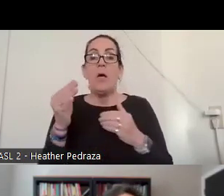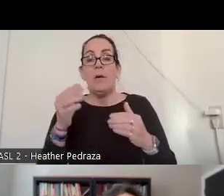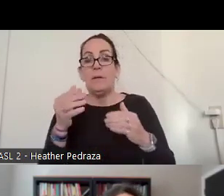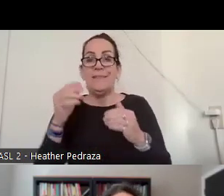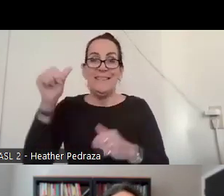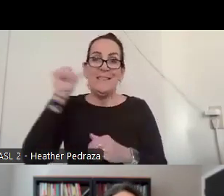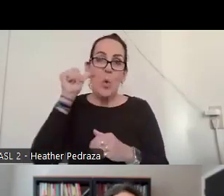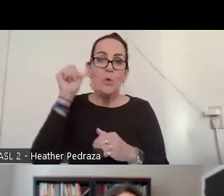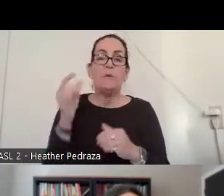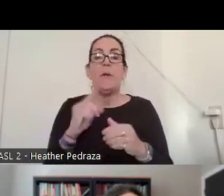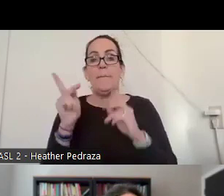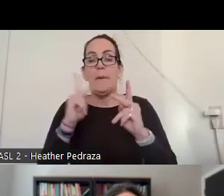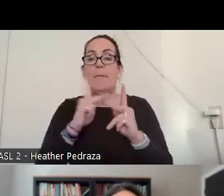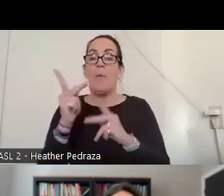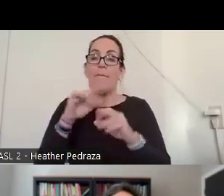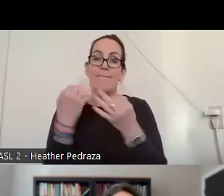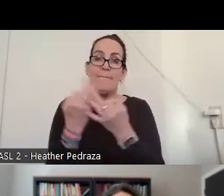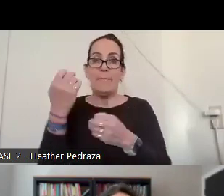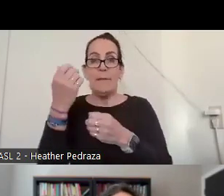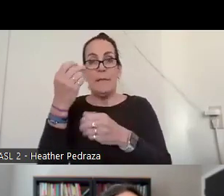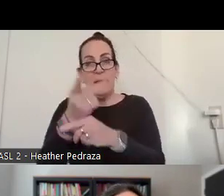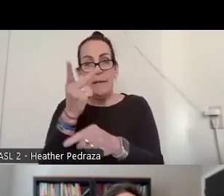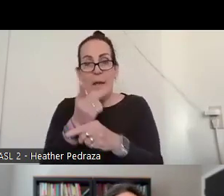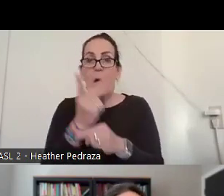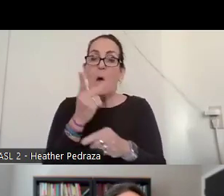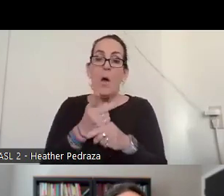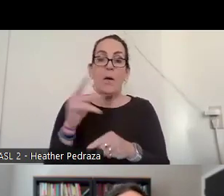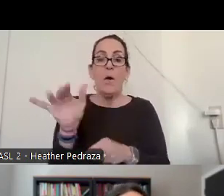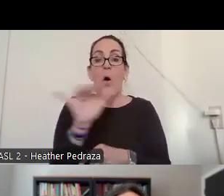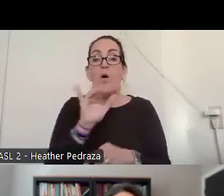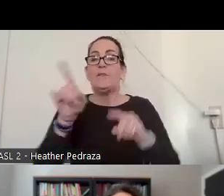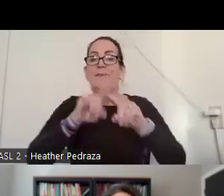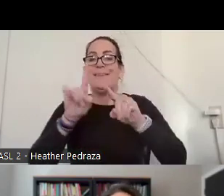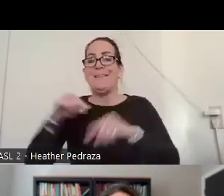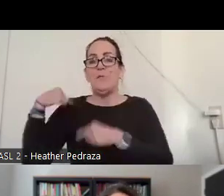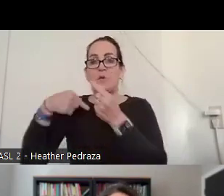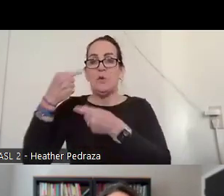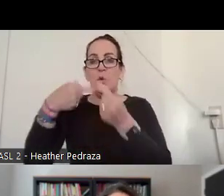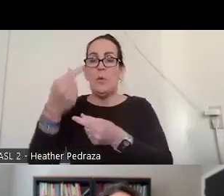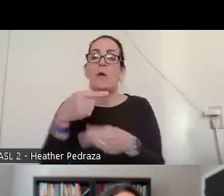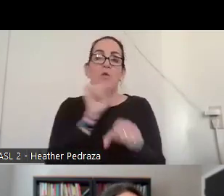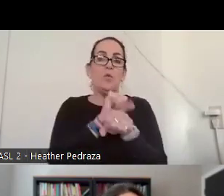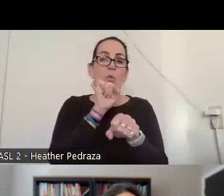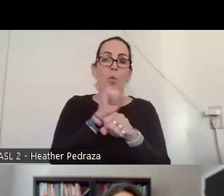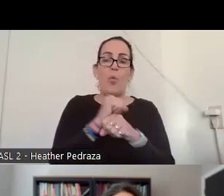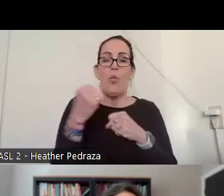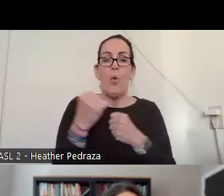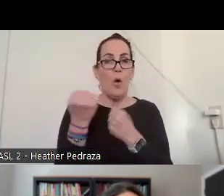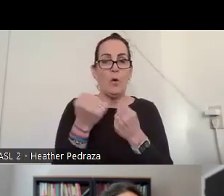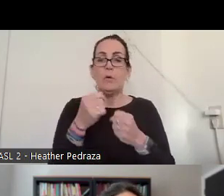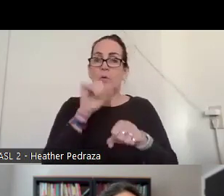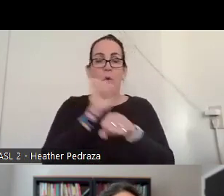and people with disabilities and the direct care workforce and intergenerational priorities. So it's really beyond just older